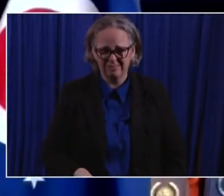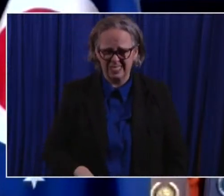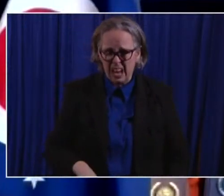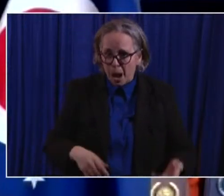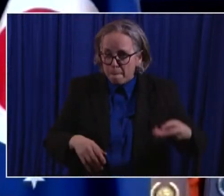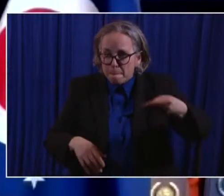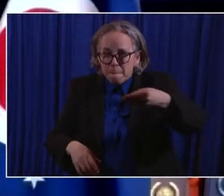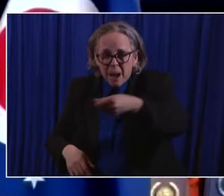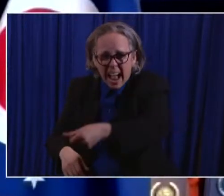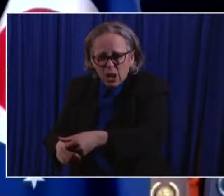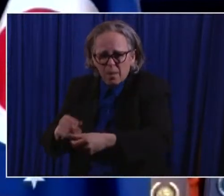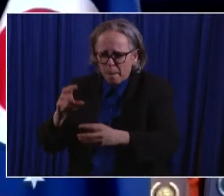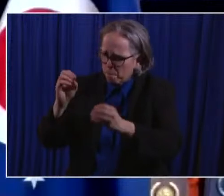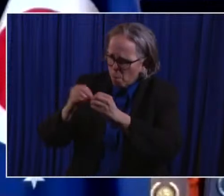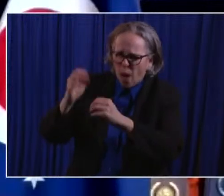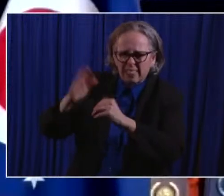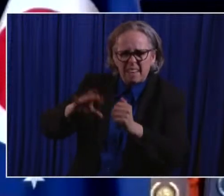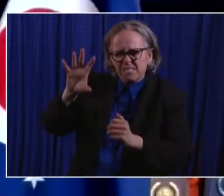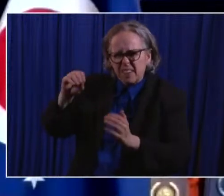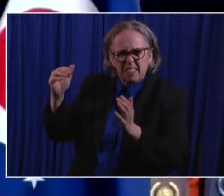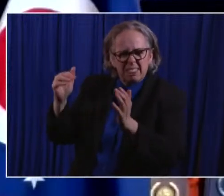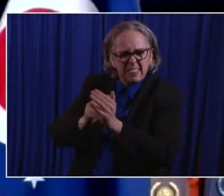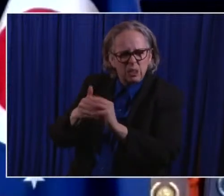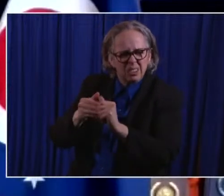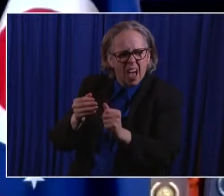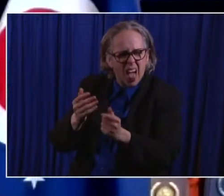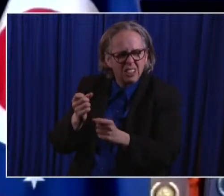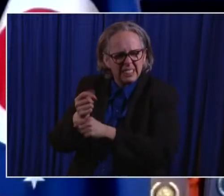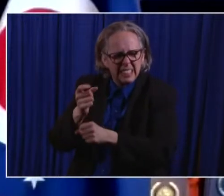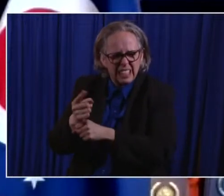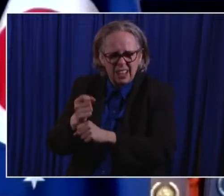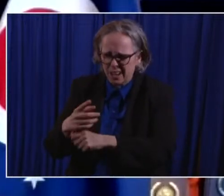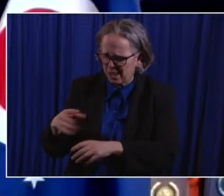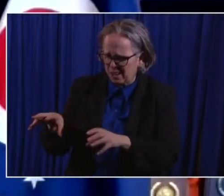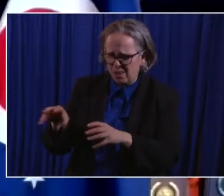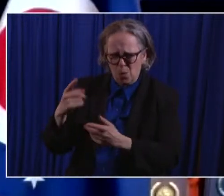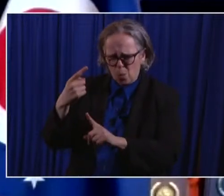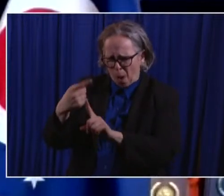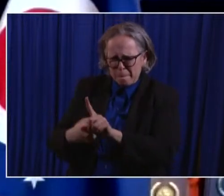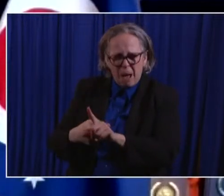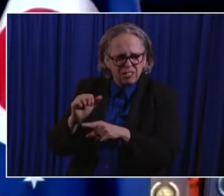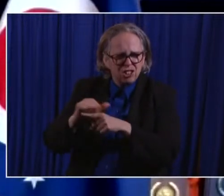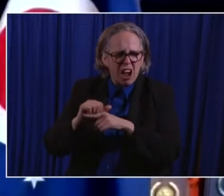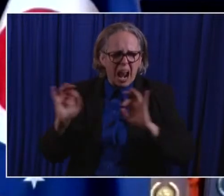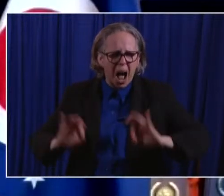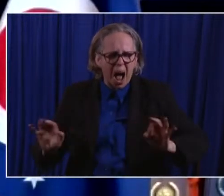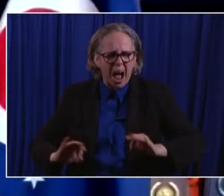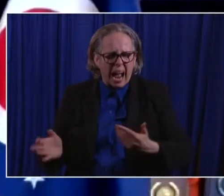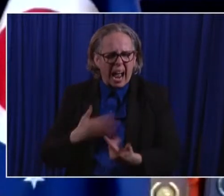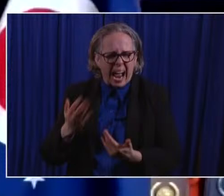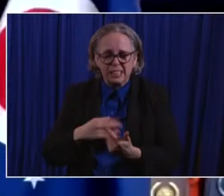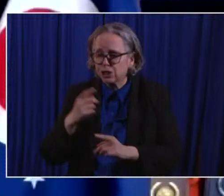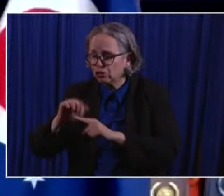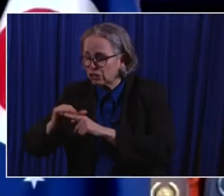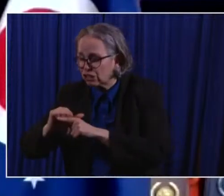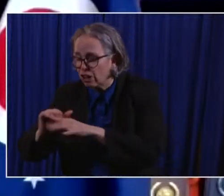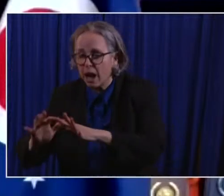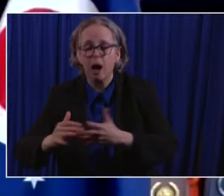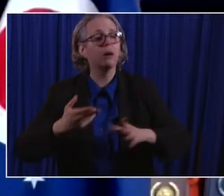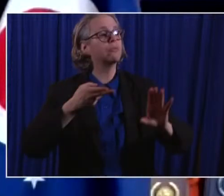do it in less than a month in many cases to get you prepared for some of these in-demand jobs.